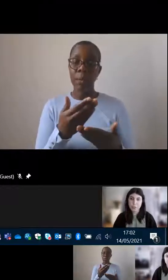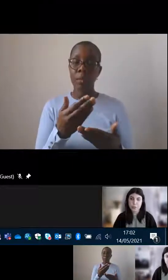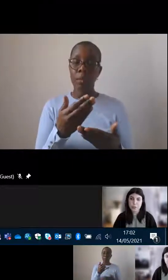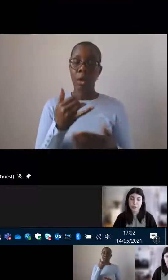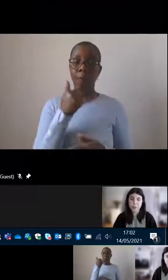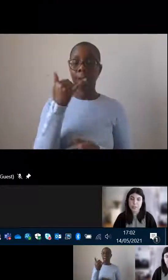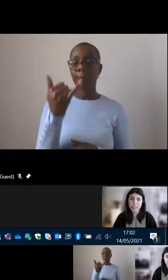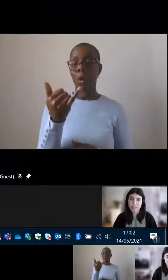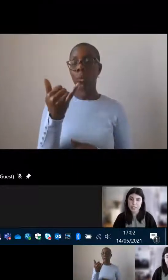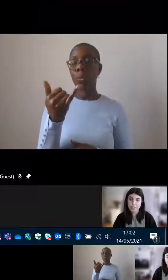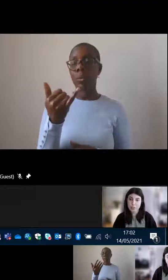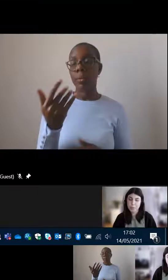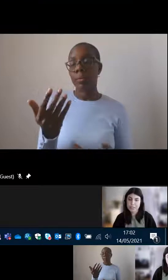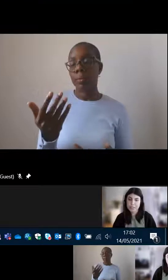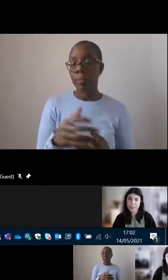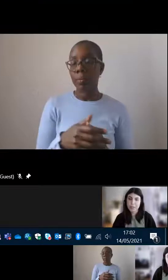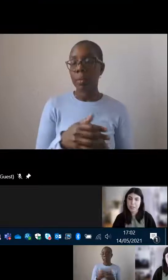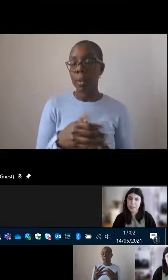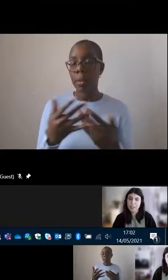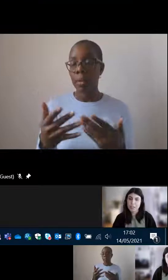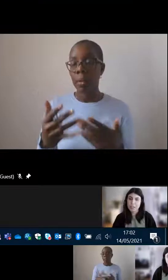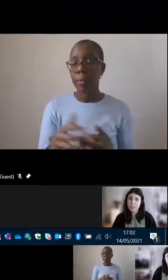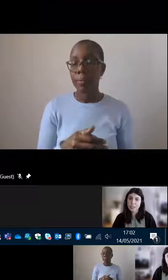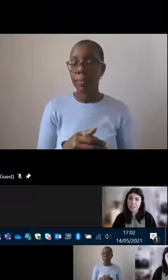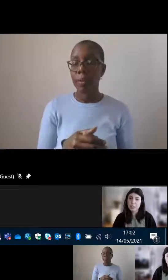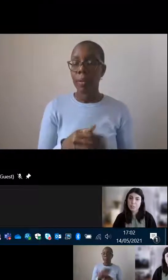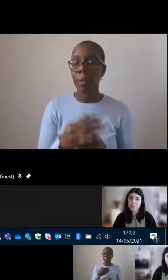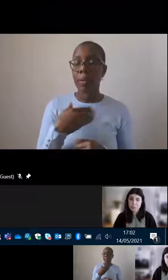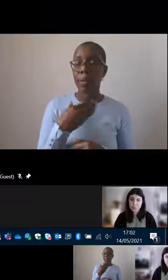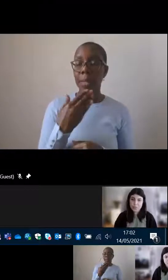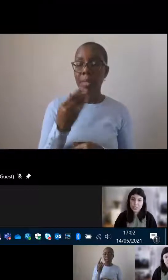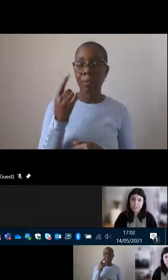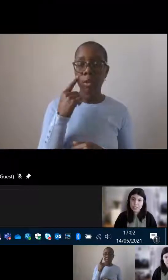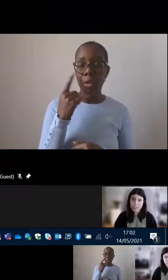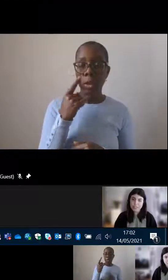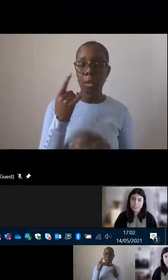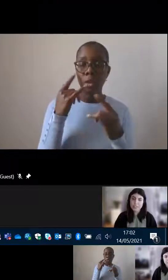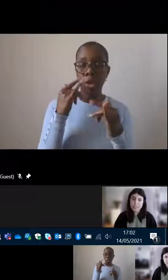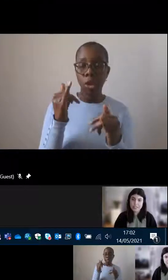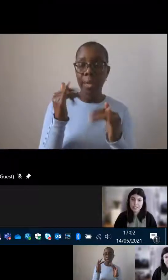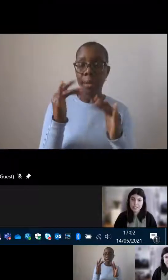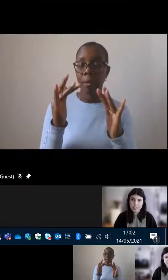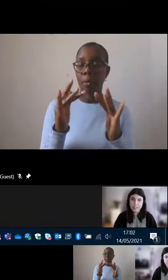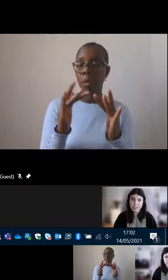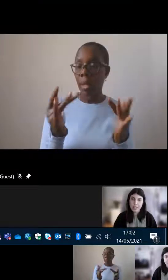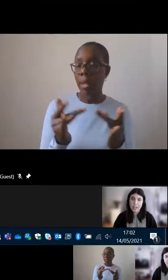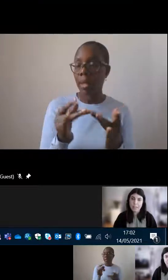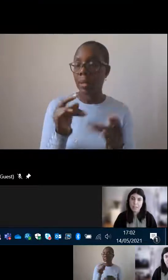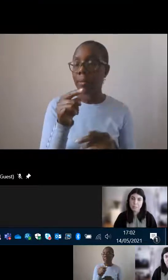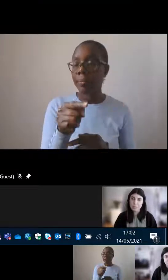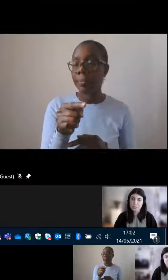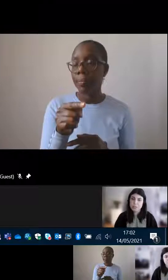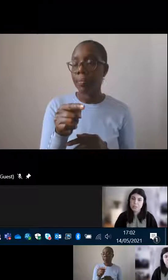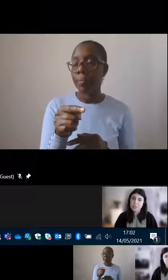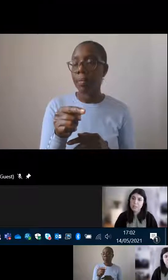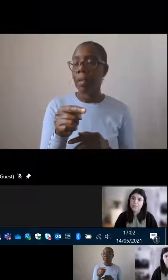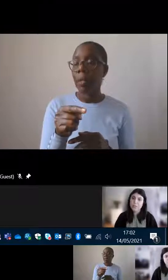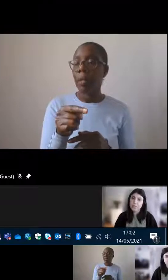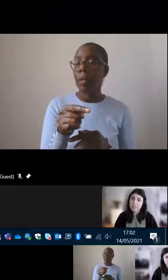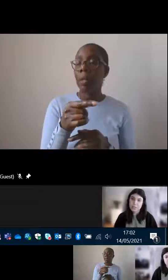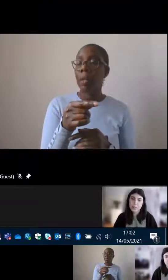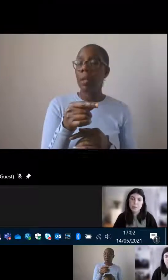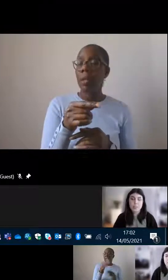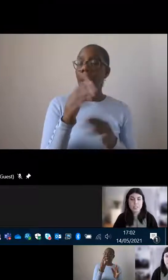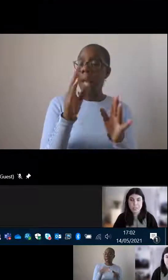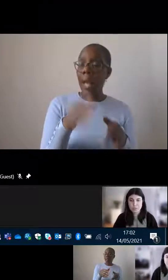a look at the online at the website. Clients must be over the age of 16 and they must have